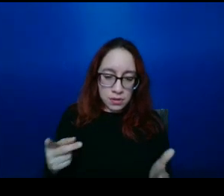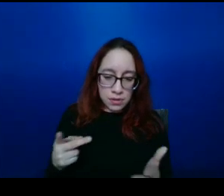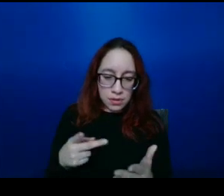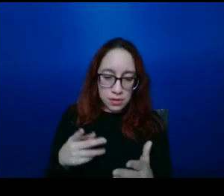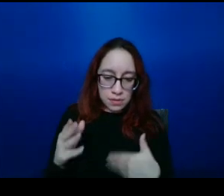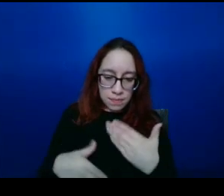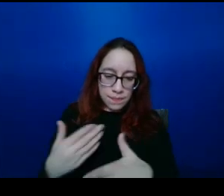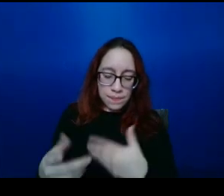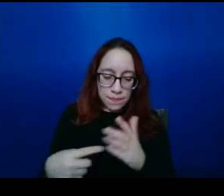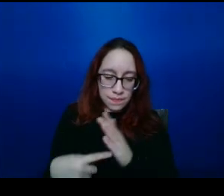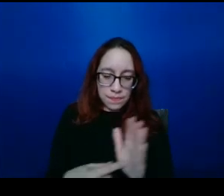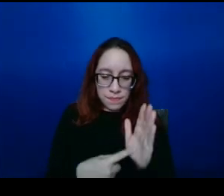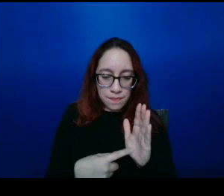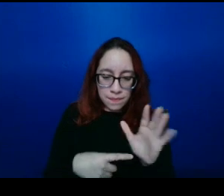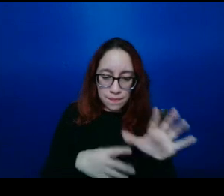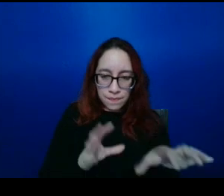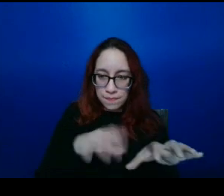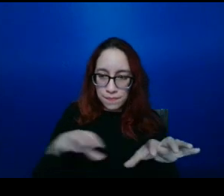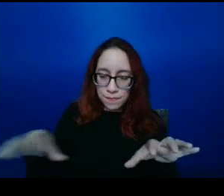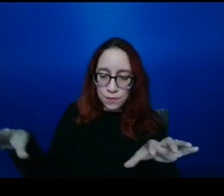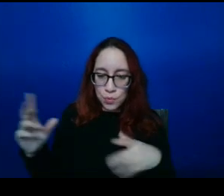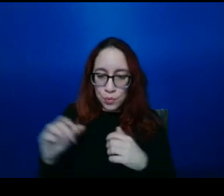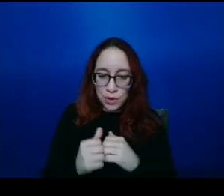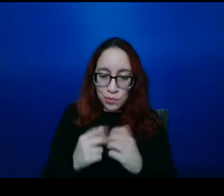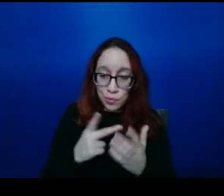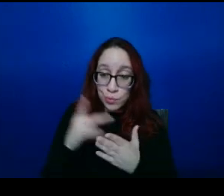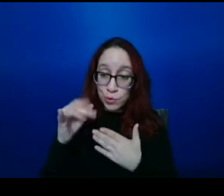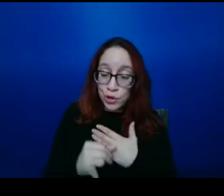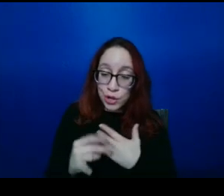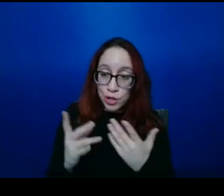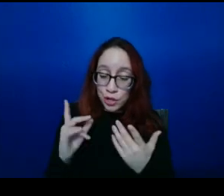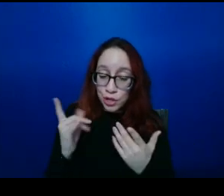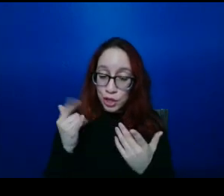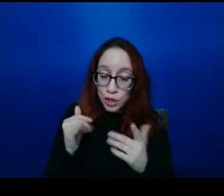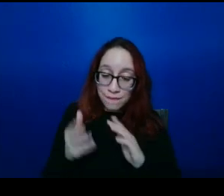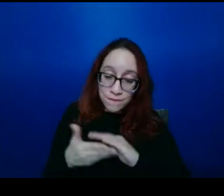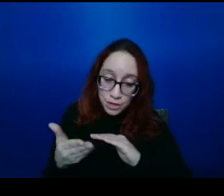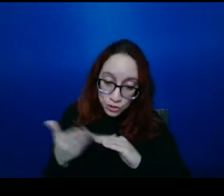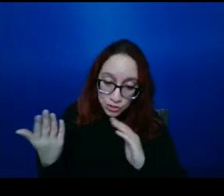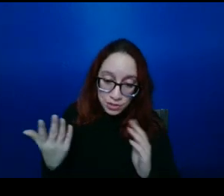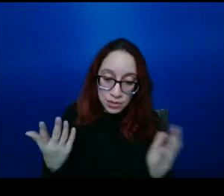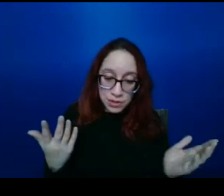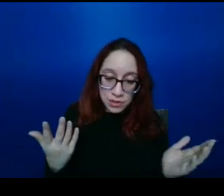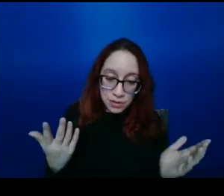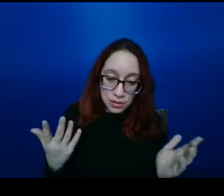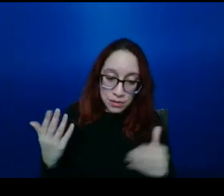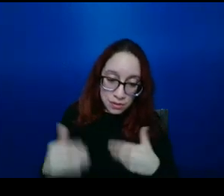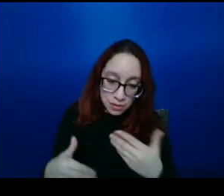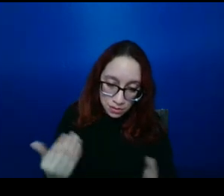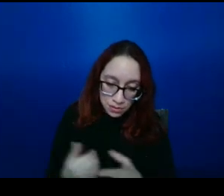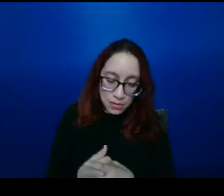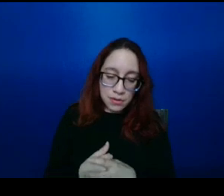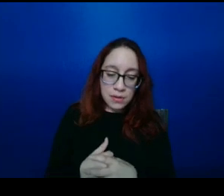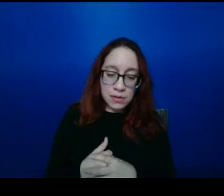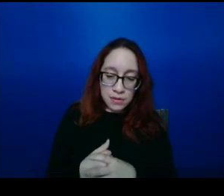we started massing out how the project could function, and click forward,